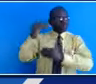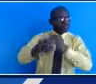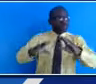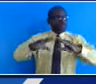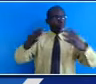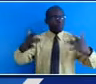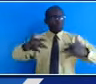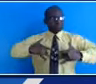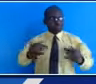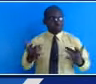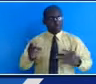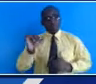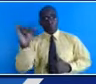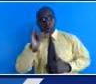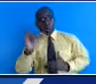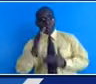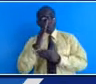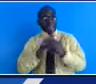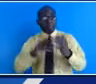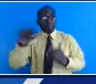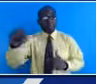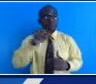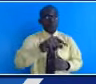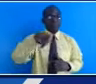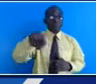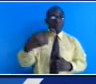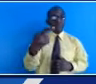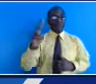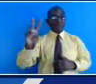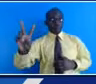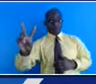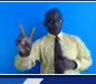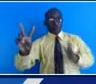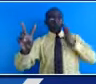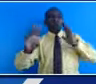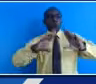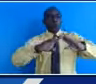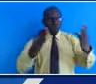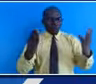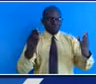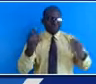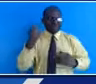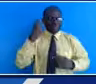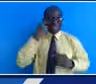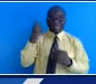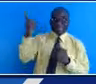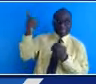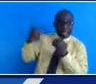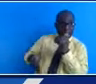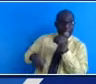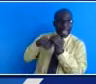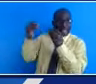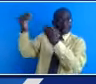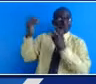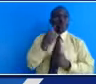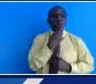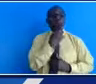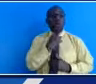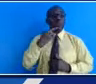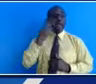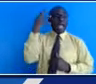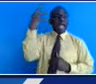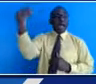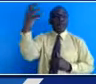of phase two. Governor added that within the last week to 10 days. I always joke about this, but I'm not kidding. I have the waistline